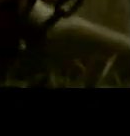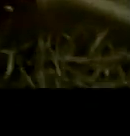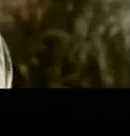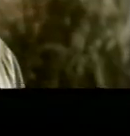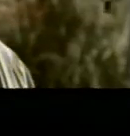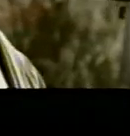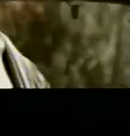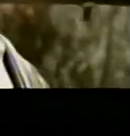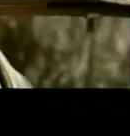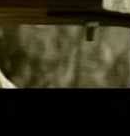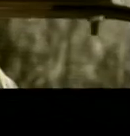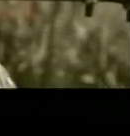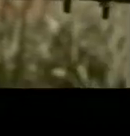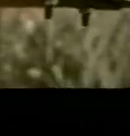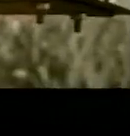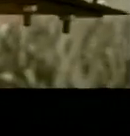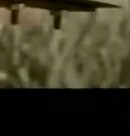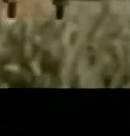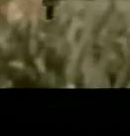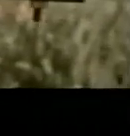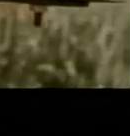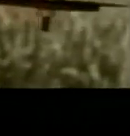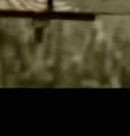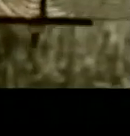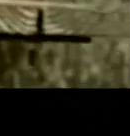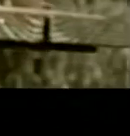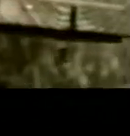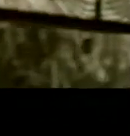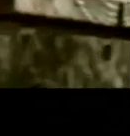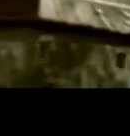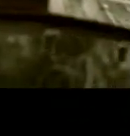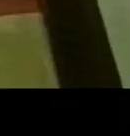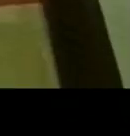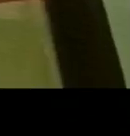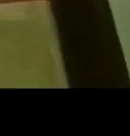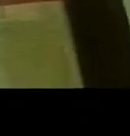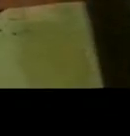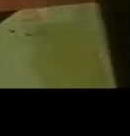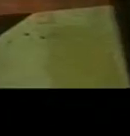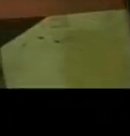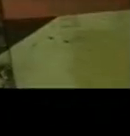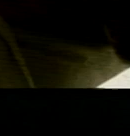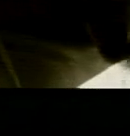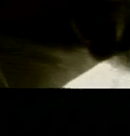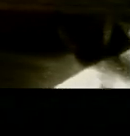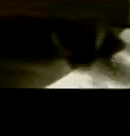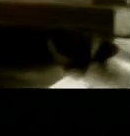pillow. I said, rockstar, was my pillow. This is like a lunch.